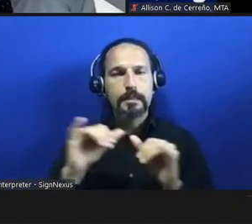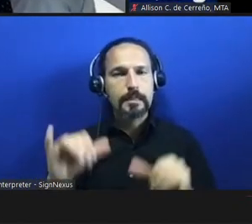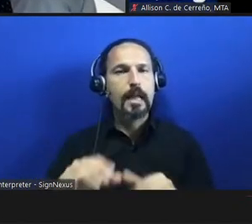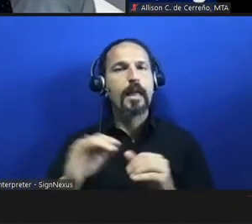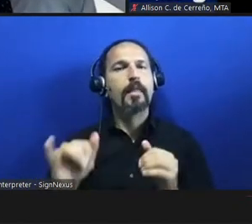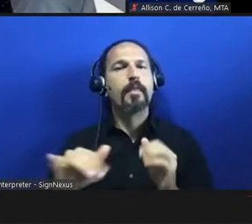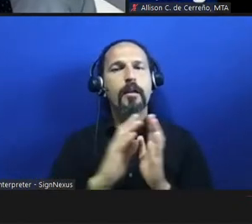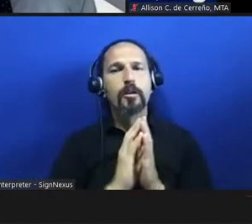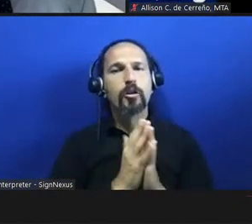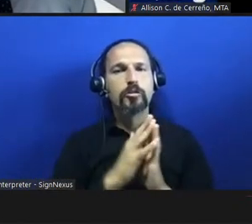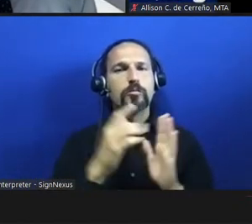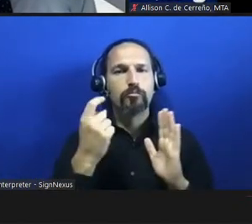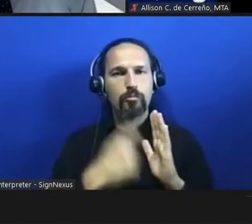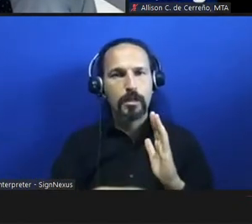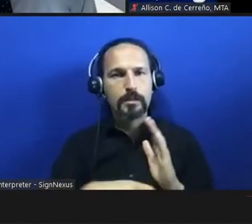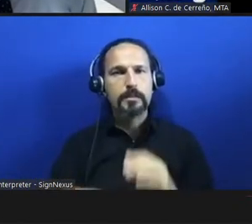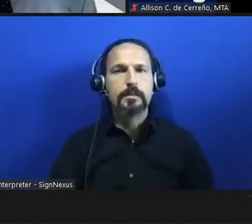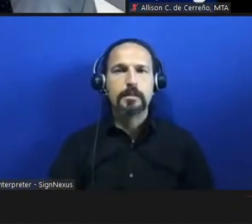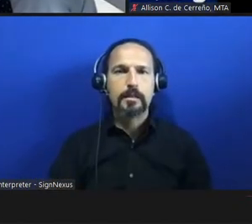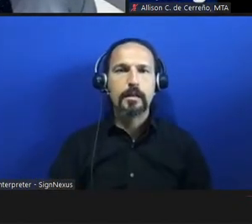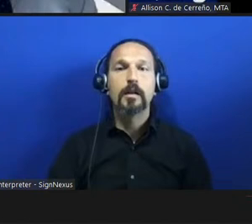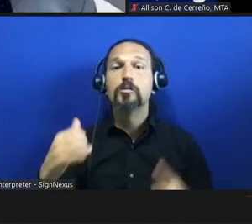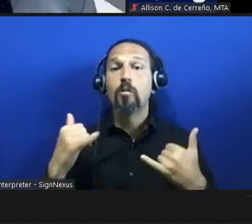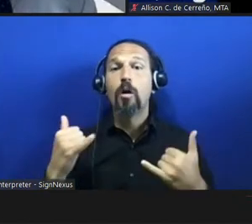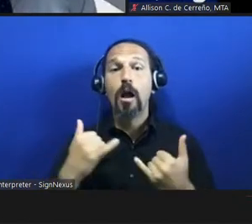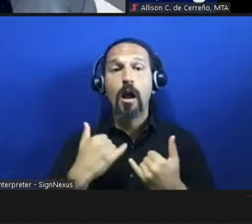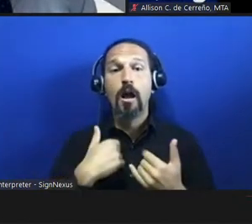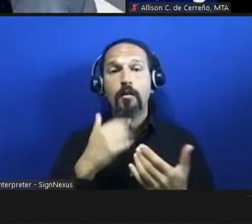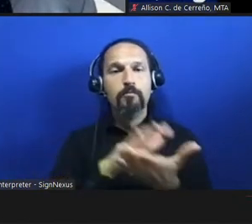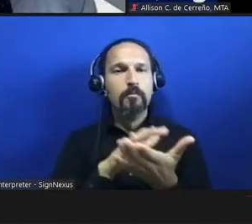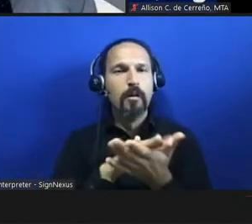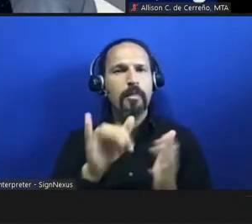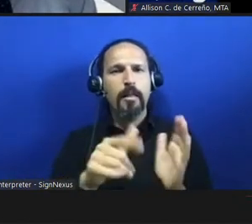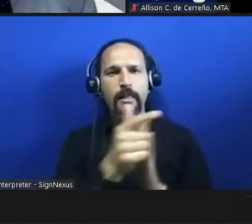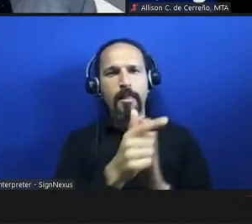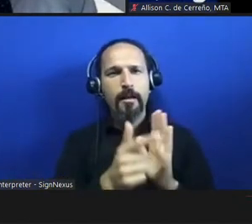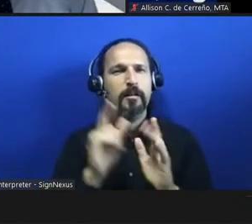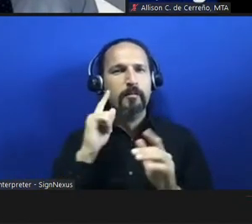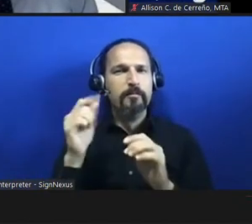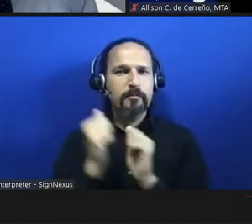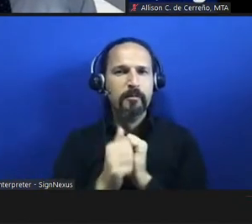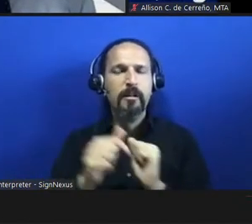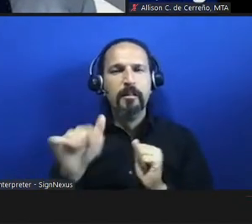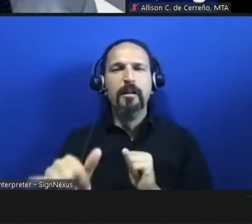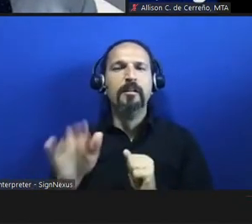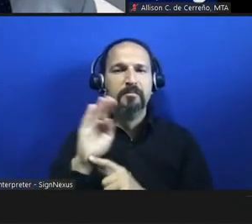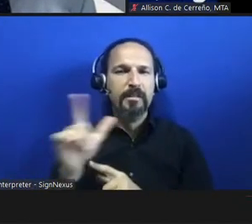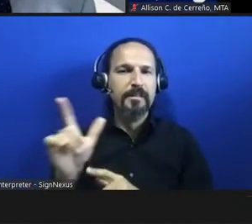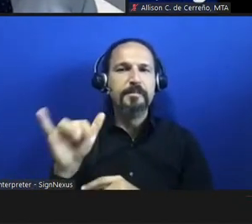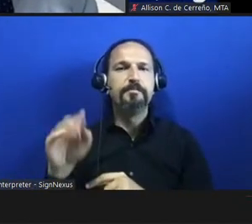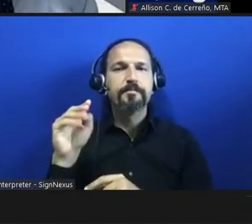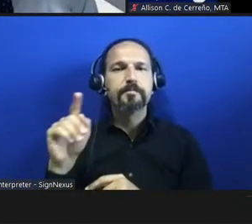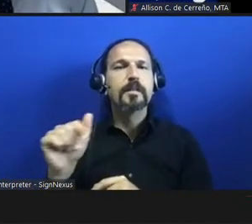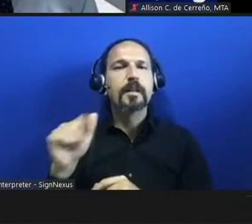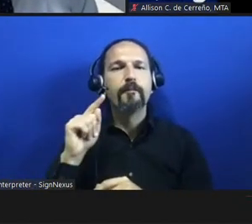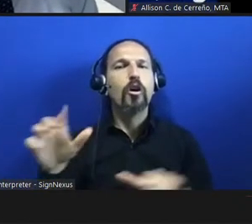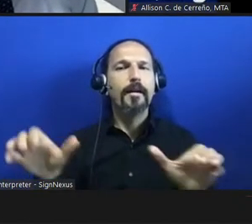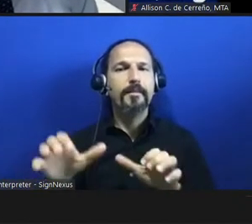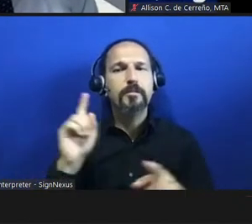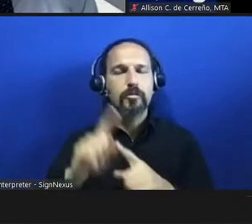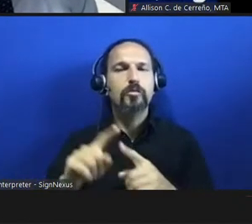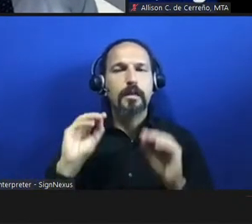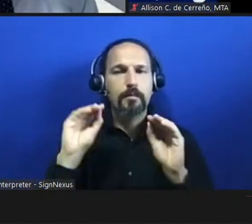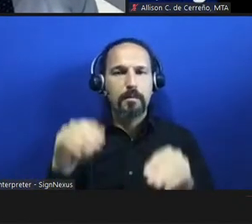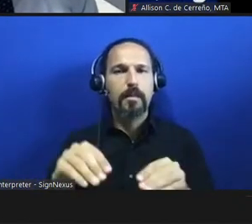congestion pricing in particular today I want to praise the legislature for having passed this Landmark bill and the MTA for their efforts to implement